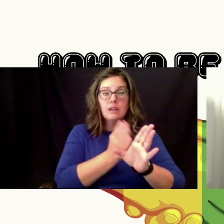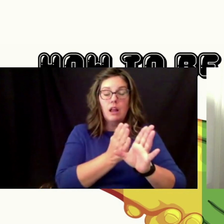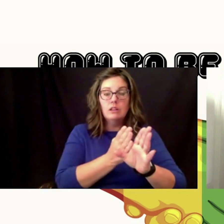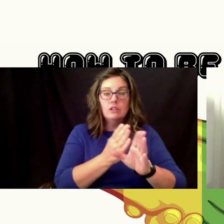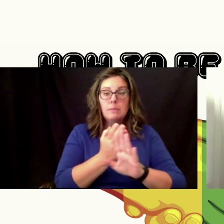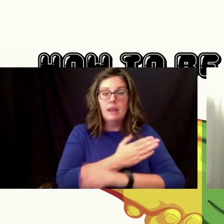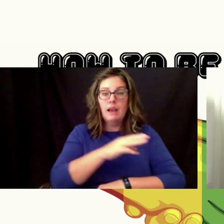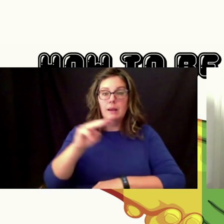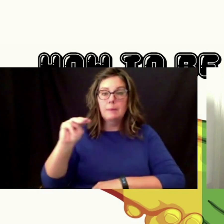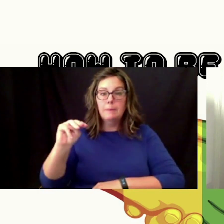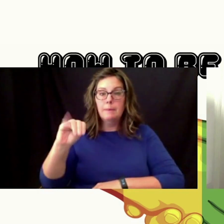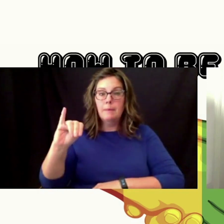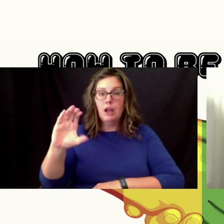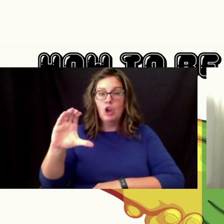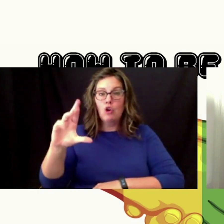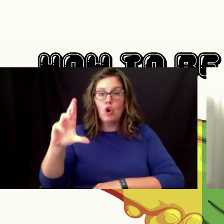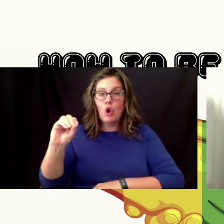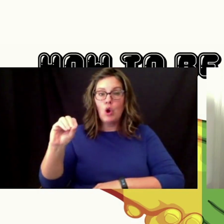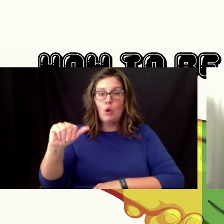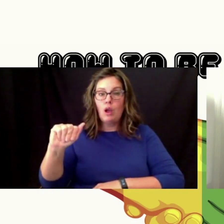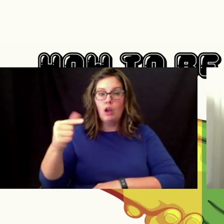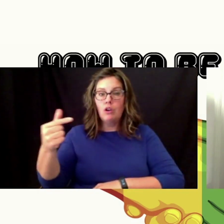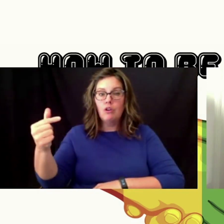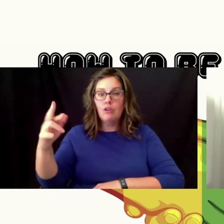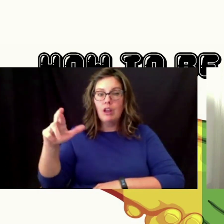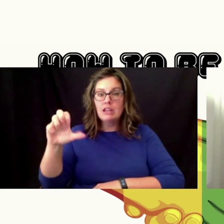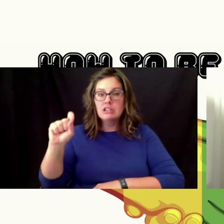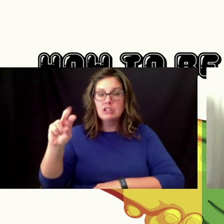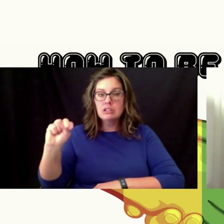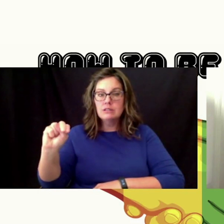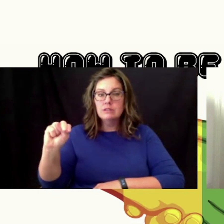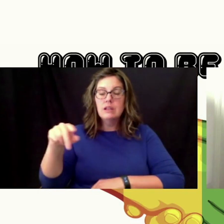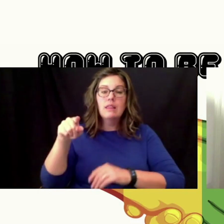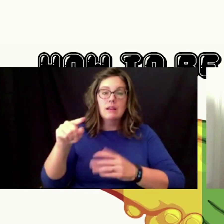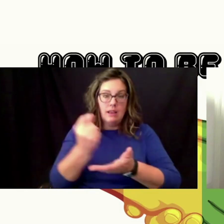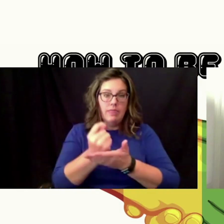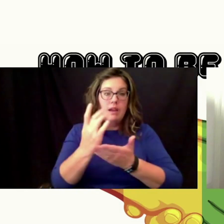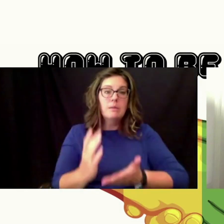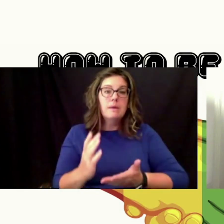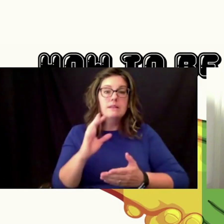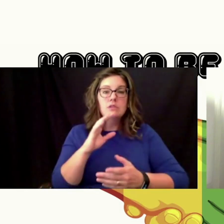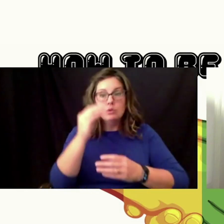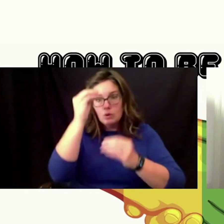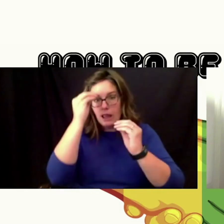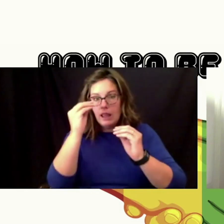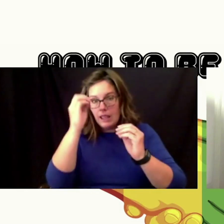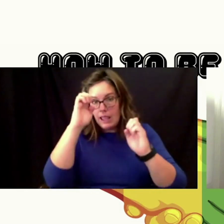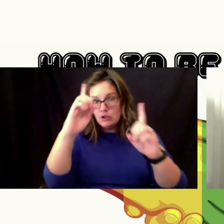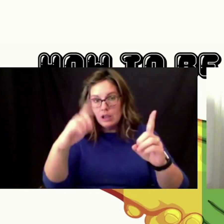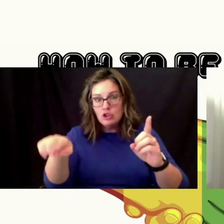a Columbia-educated psychologist and therapist to basically educate you on the psychology behind